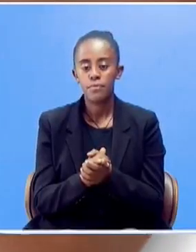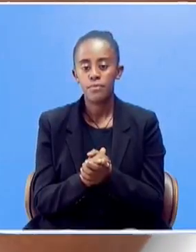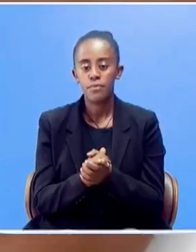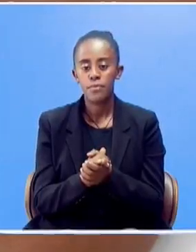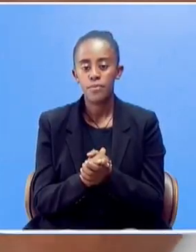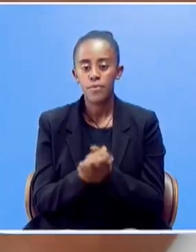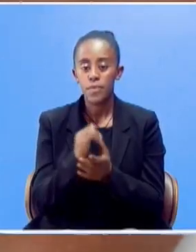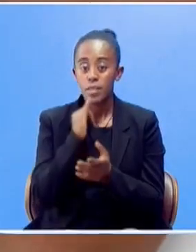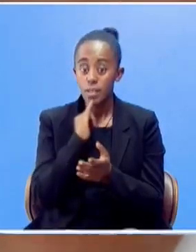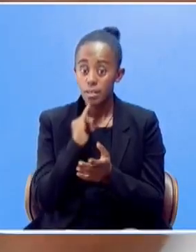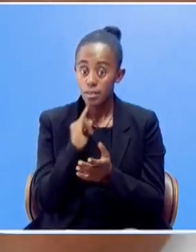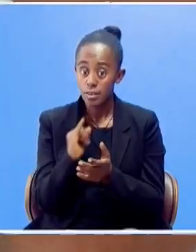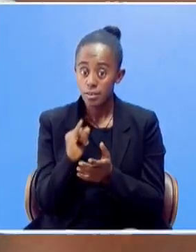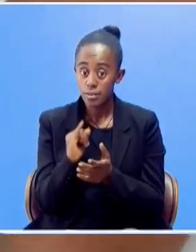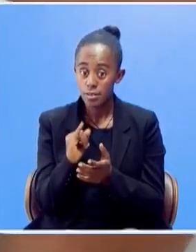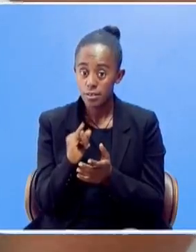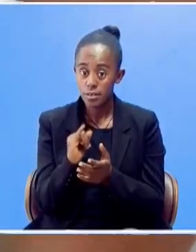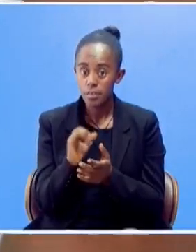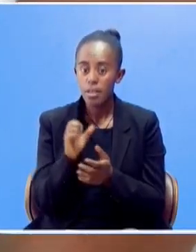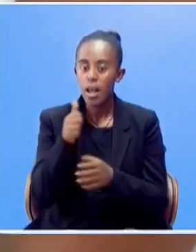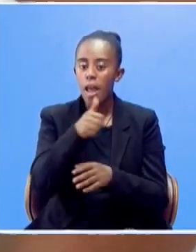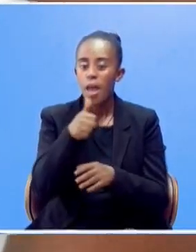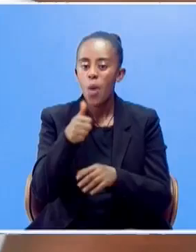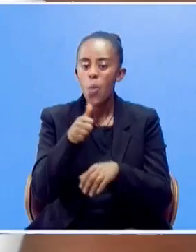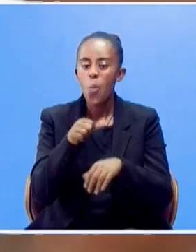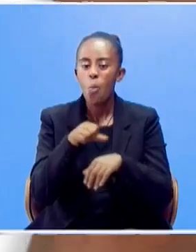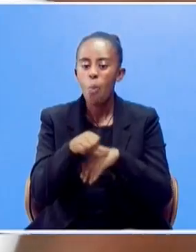is a waste of time.